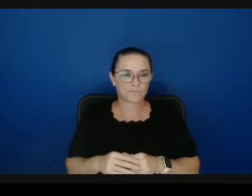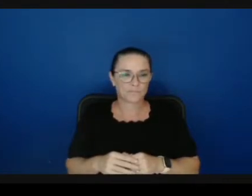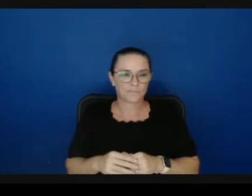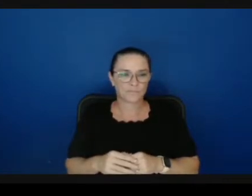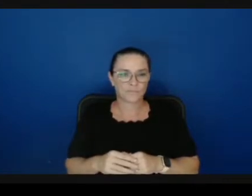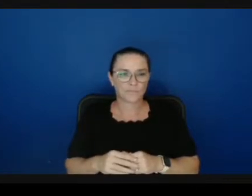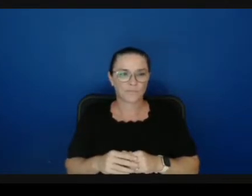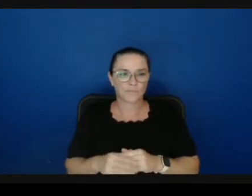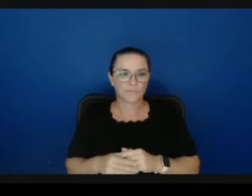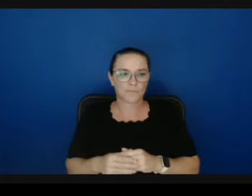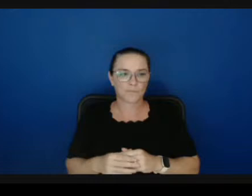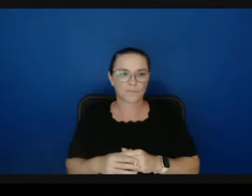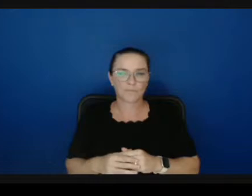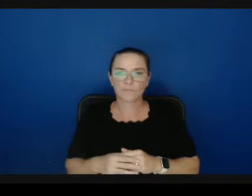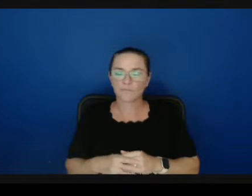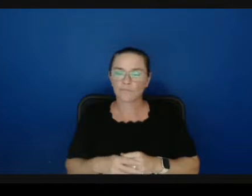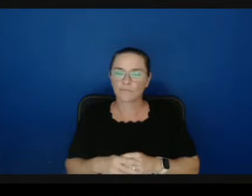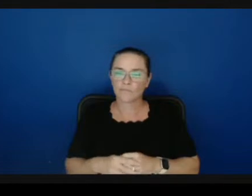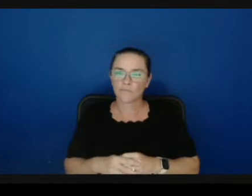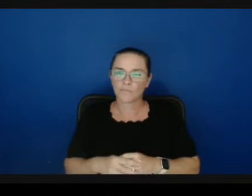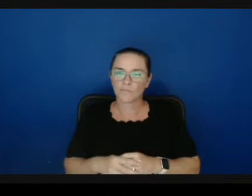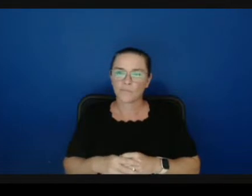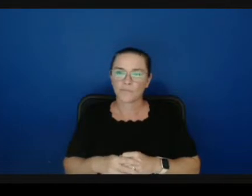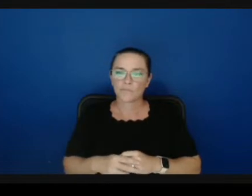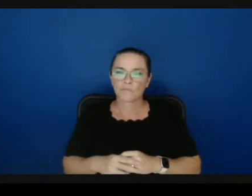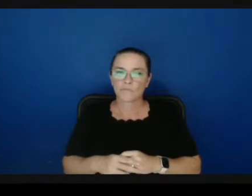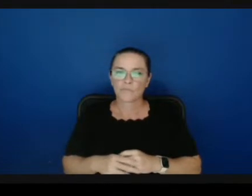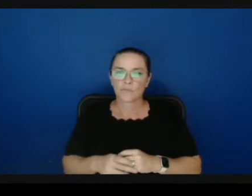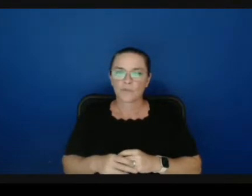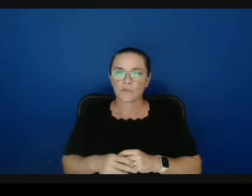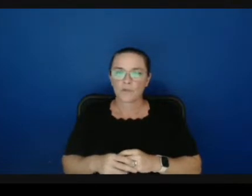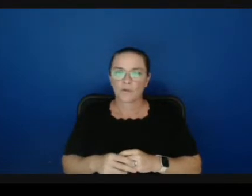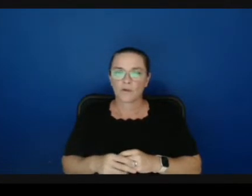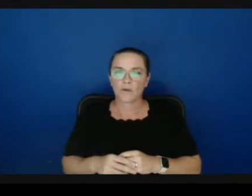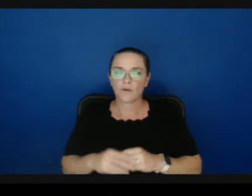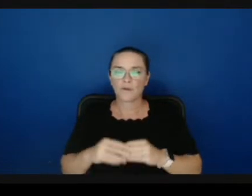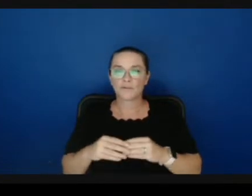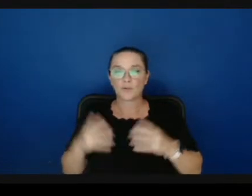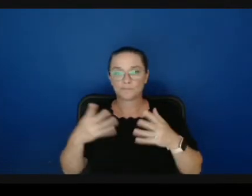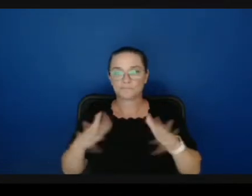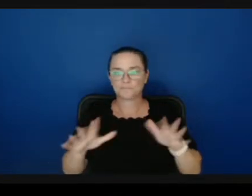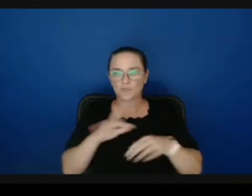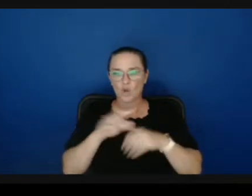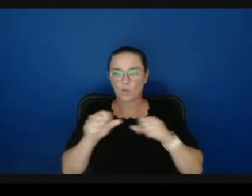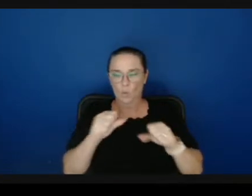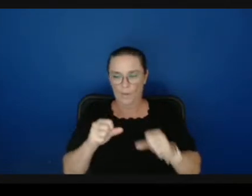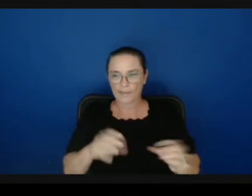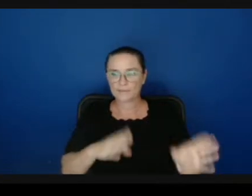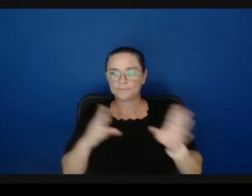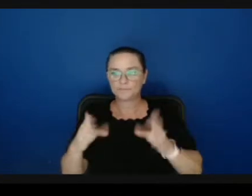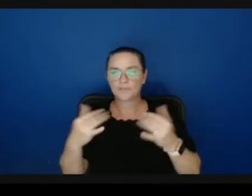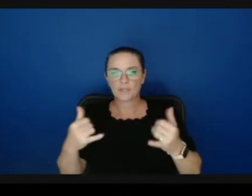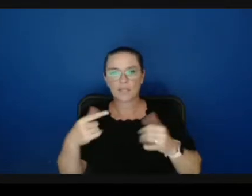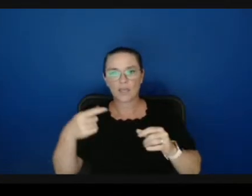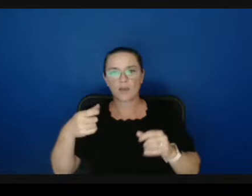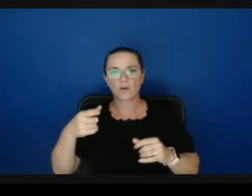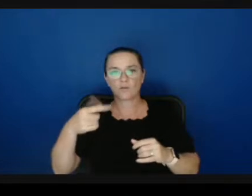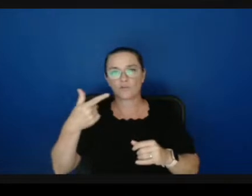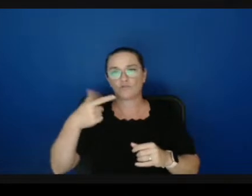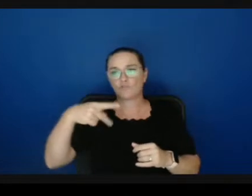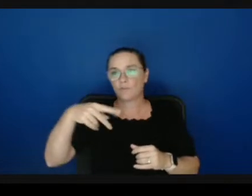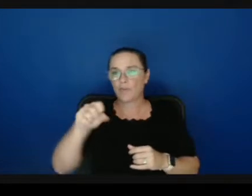kind of things. So that's the earthquakes there. And looking at GPS for the last year at the